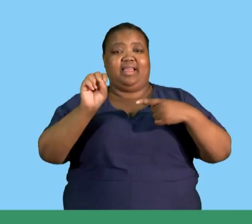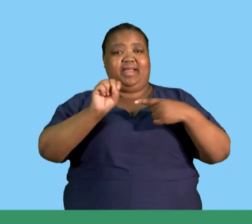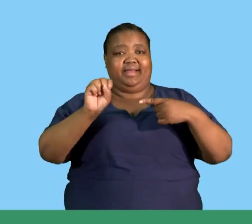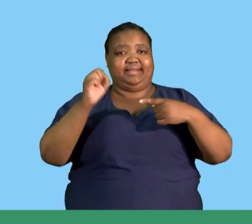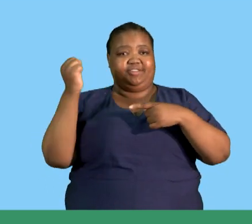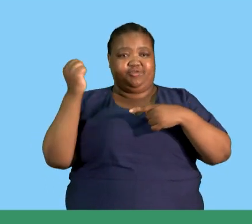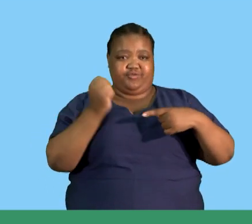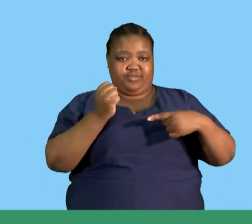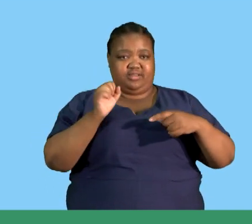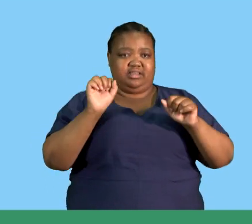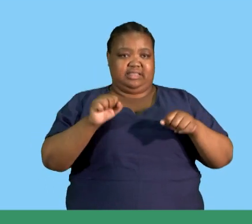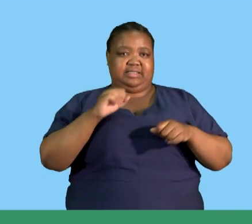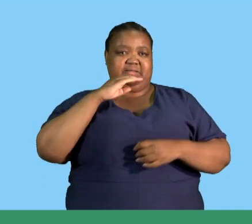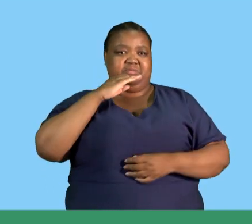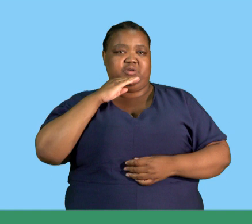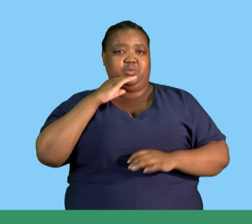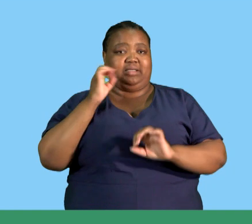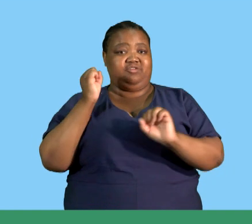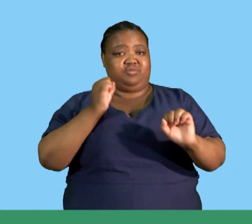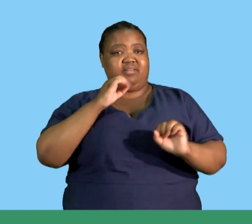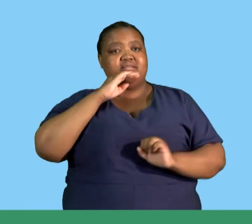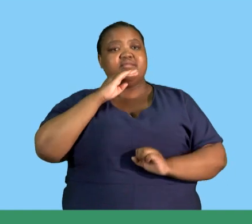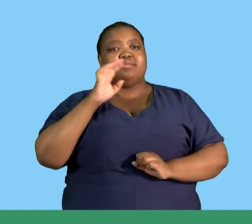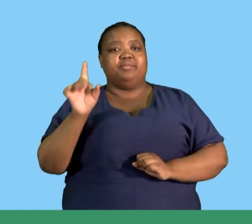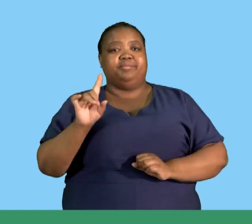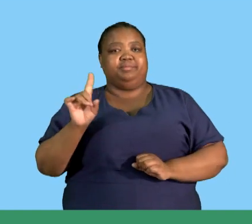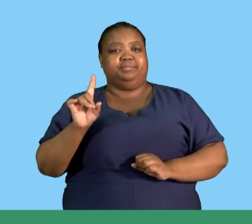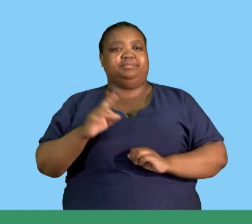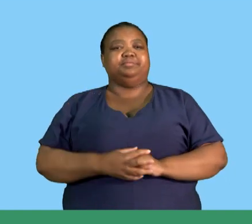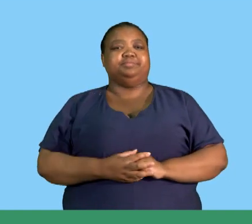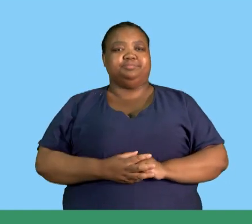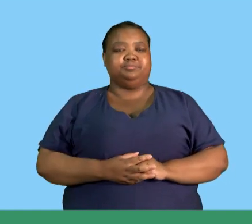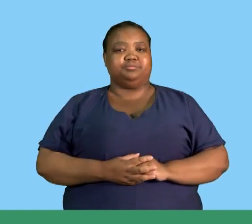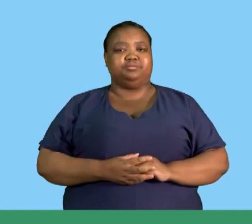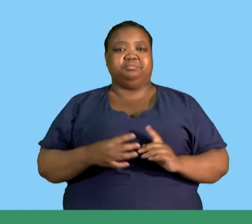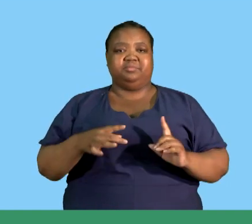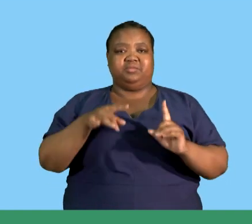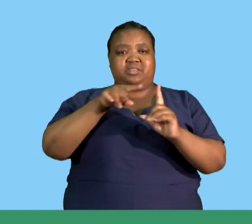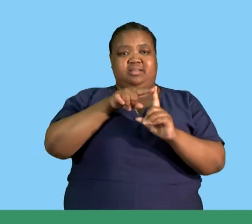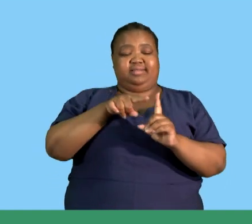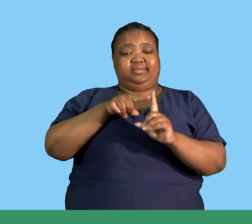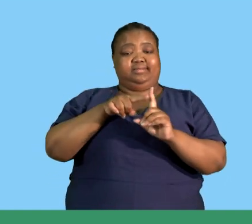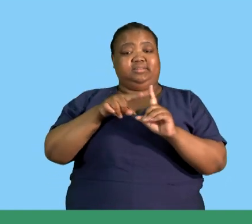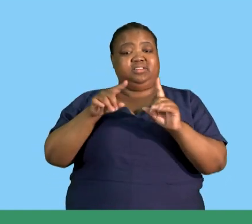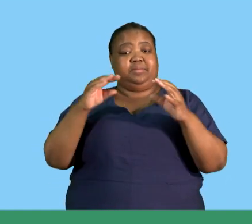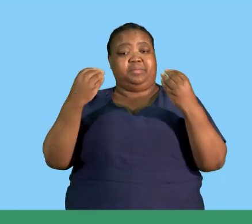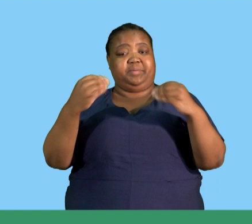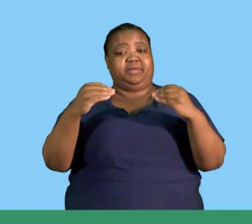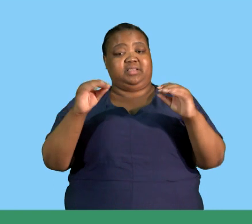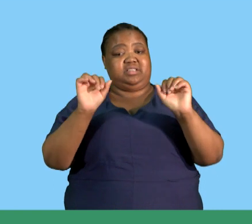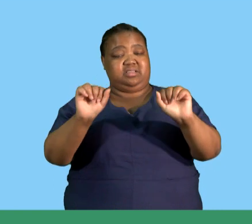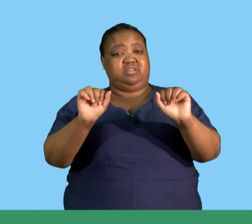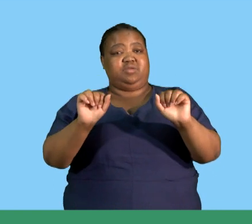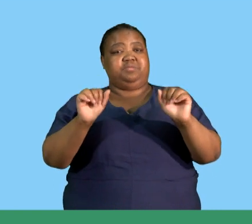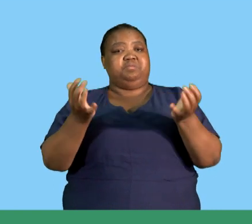stands for strength. So what does it mean? By strength, we are looking at, it says here, what advantages does your organization,